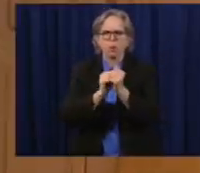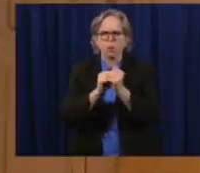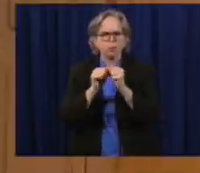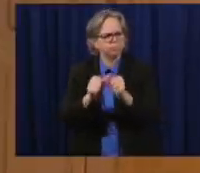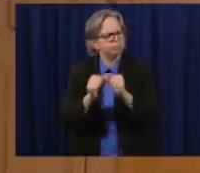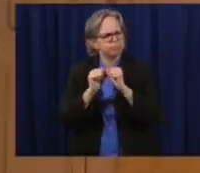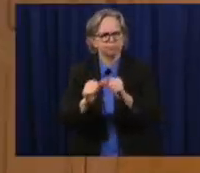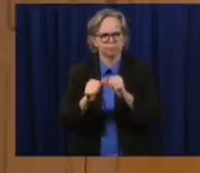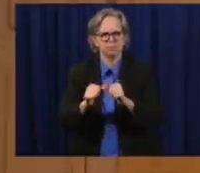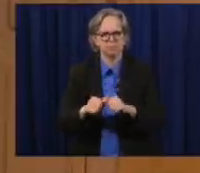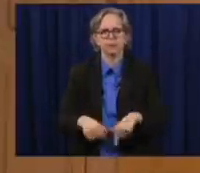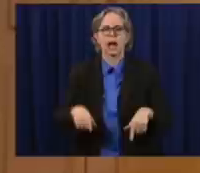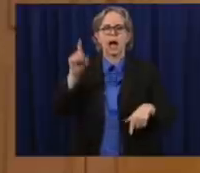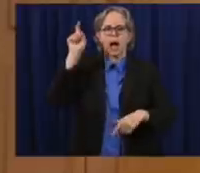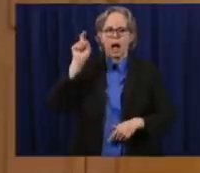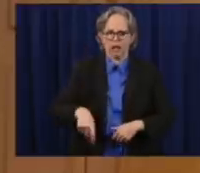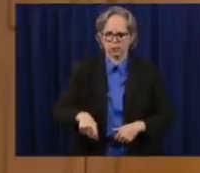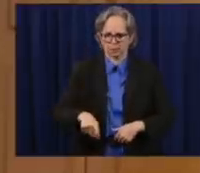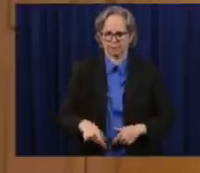really responsible